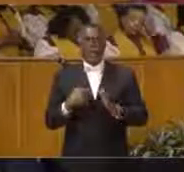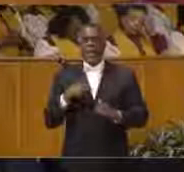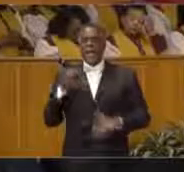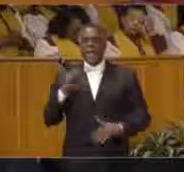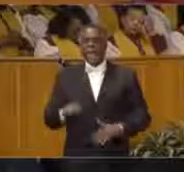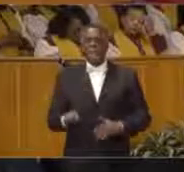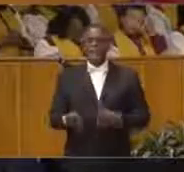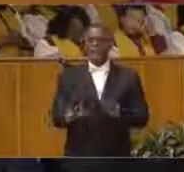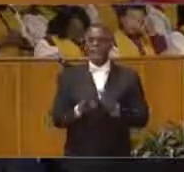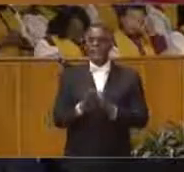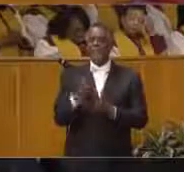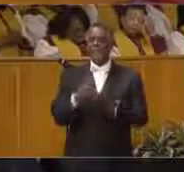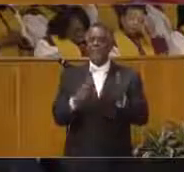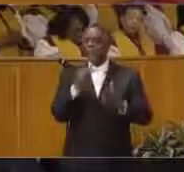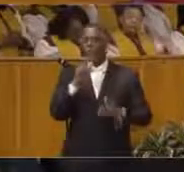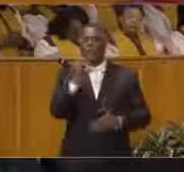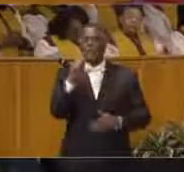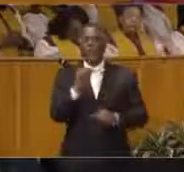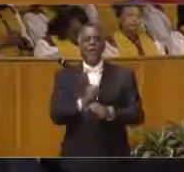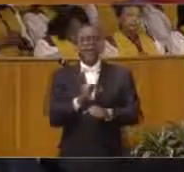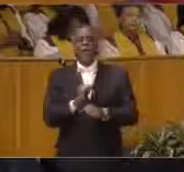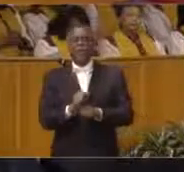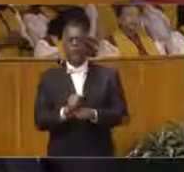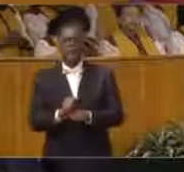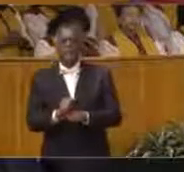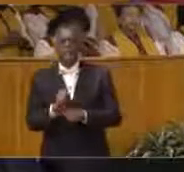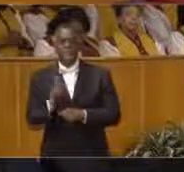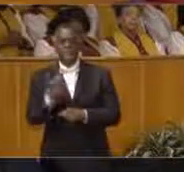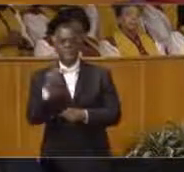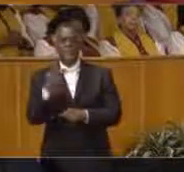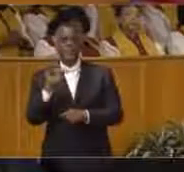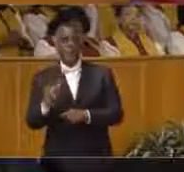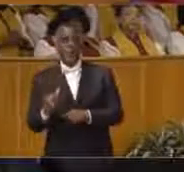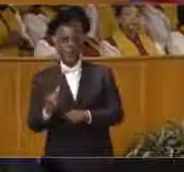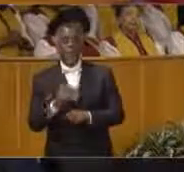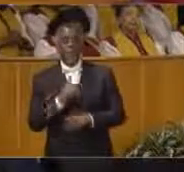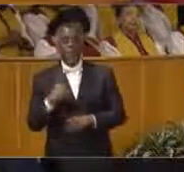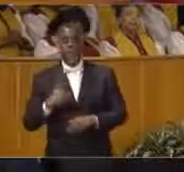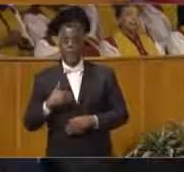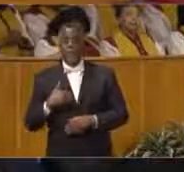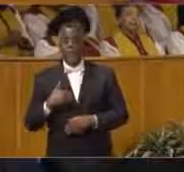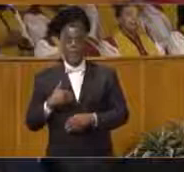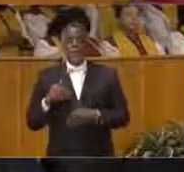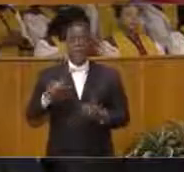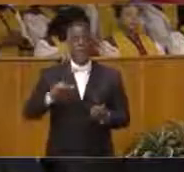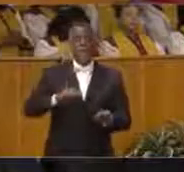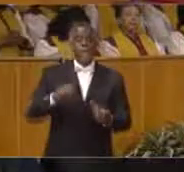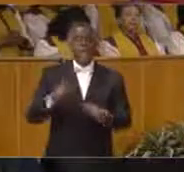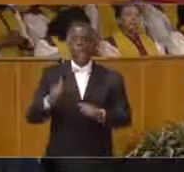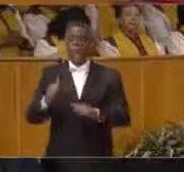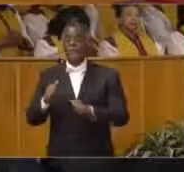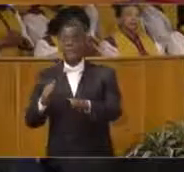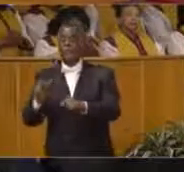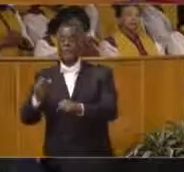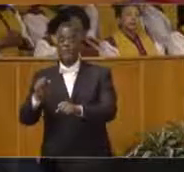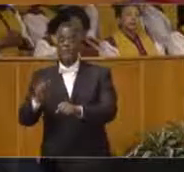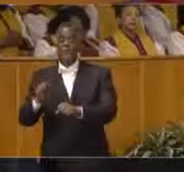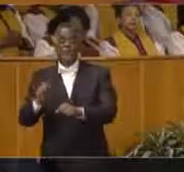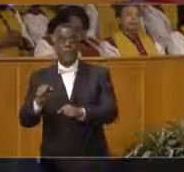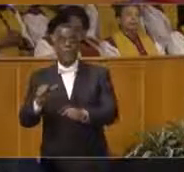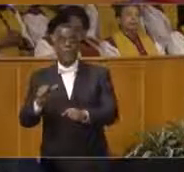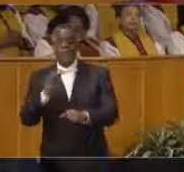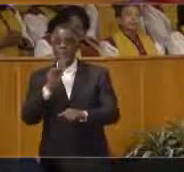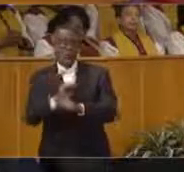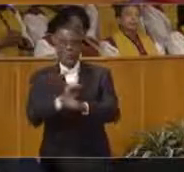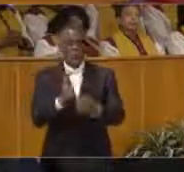find an unemployed, temporarily unemployed member of Alpha Street now. I would ask if you're in the sanctuary, but there's some